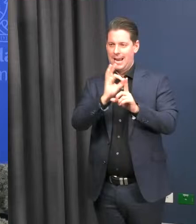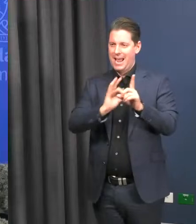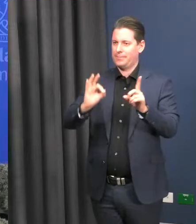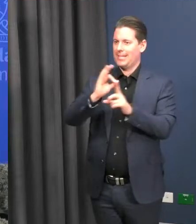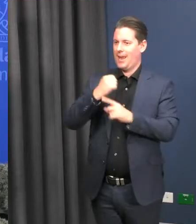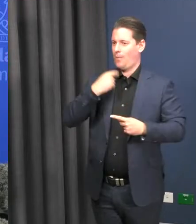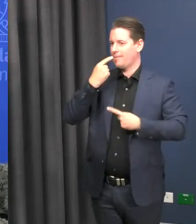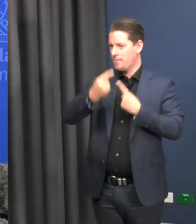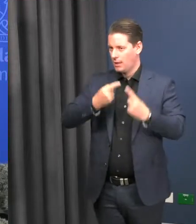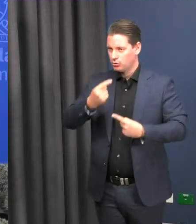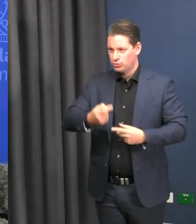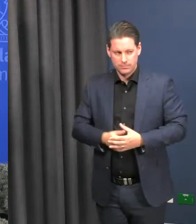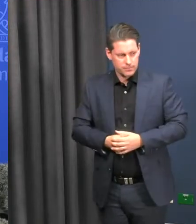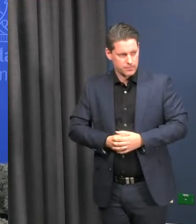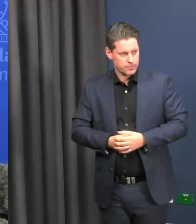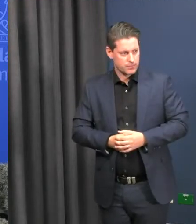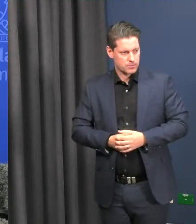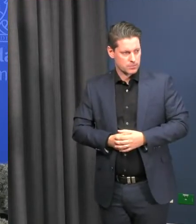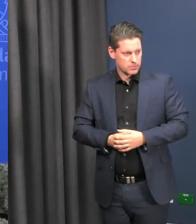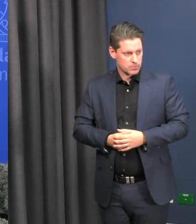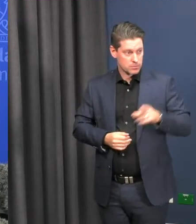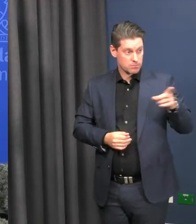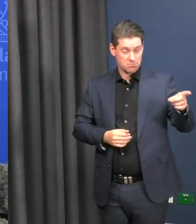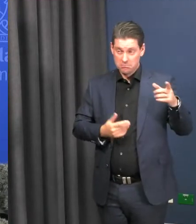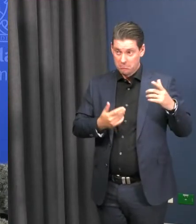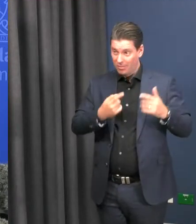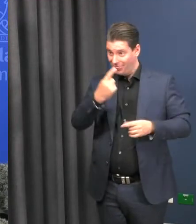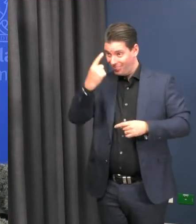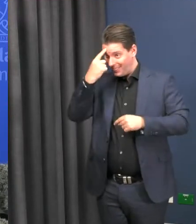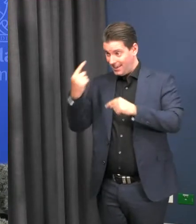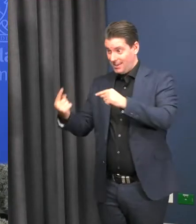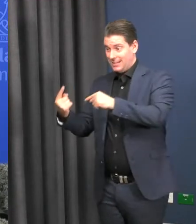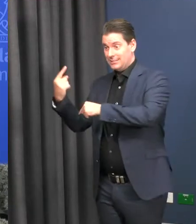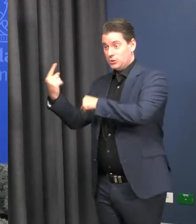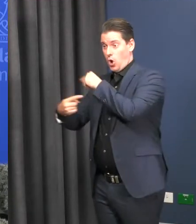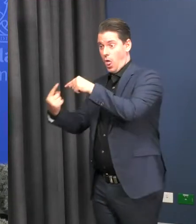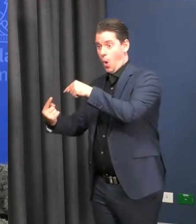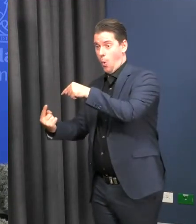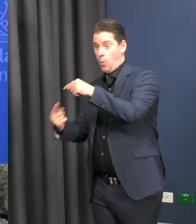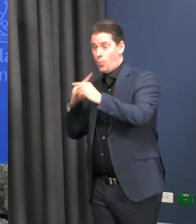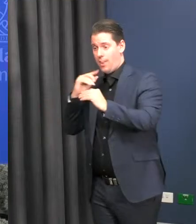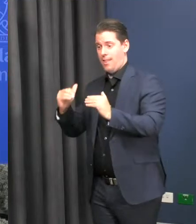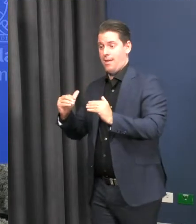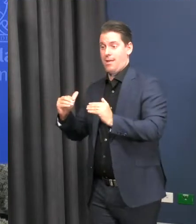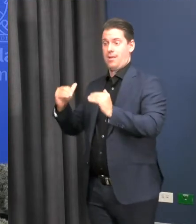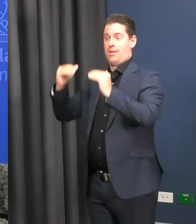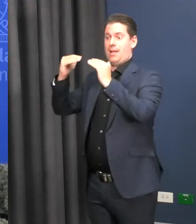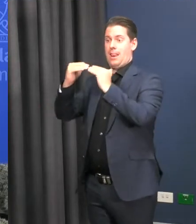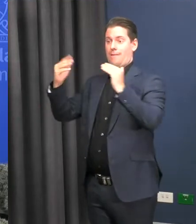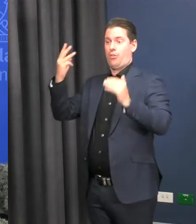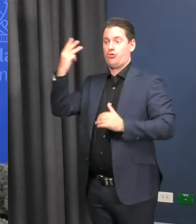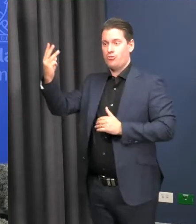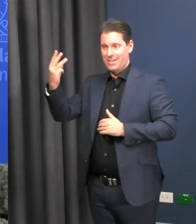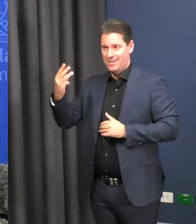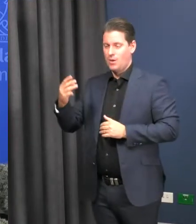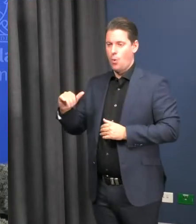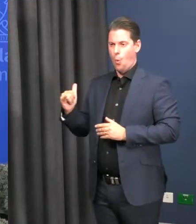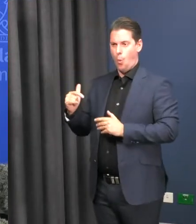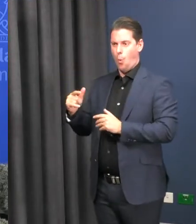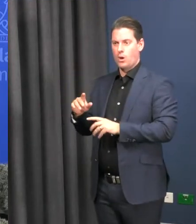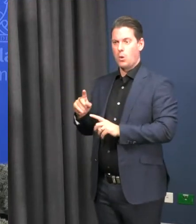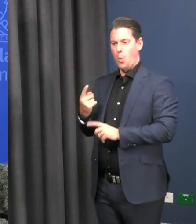Bureau considering that the cyclone might intensify towards a Cat 3, or is it still going to yo-yo between the 2 and the